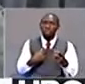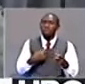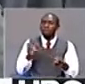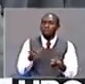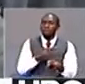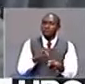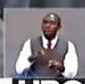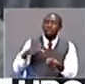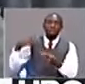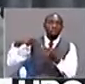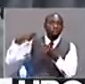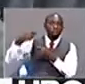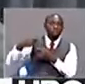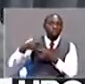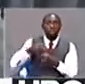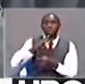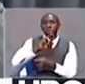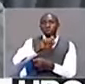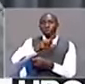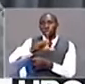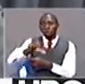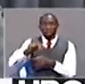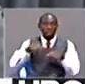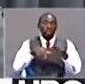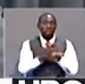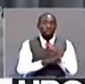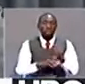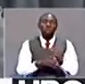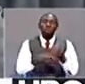is that we should do justice to Ugandans,